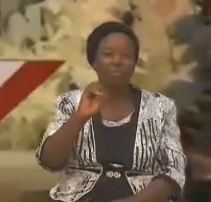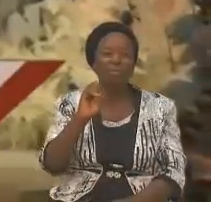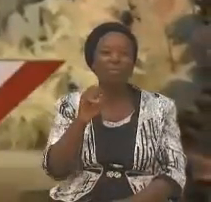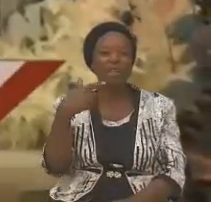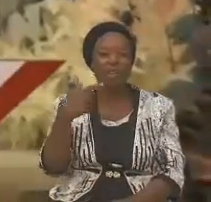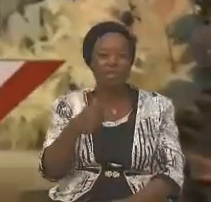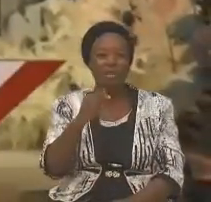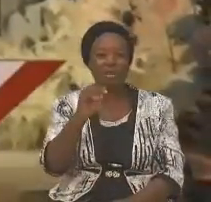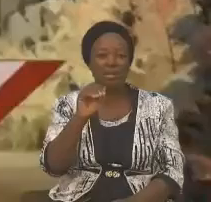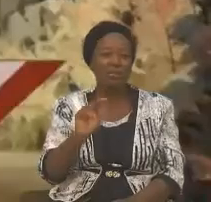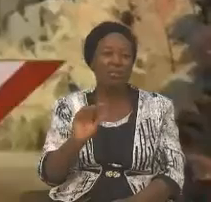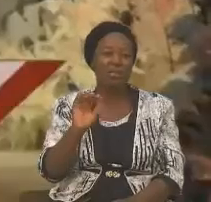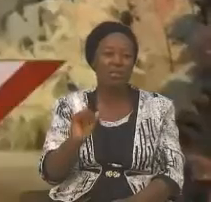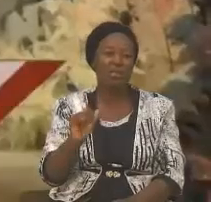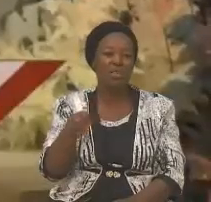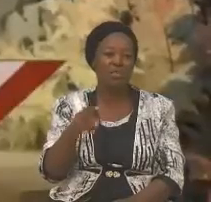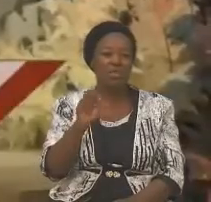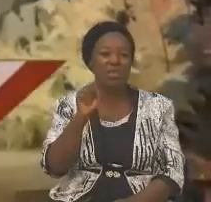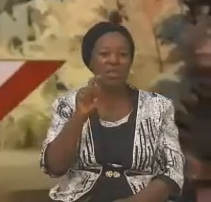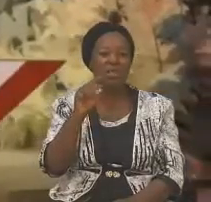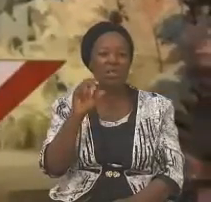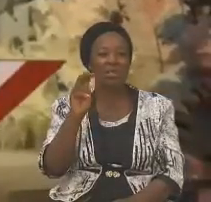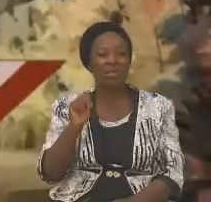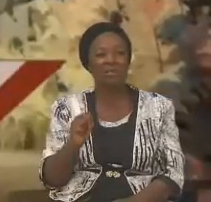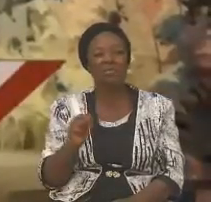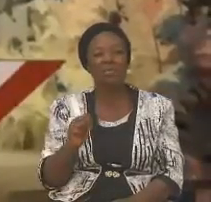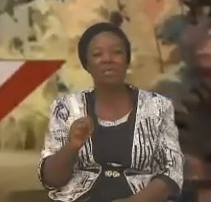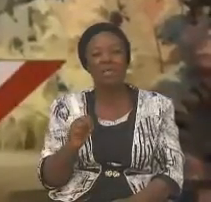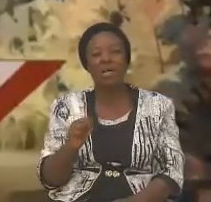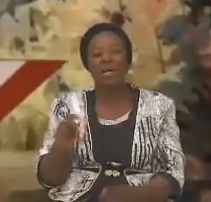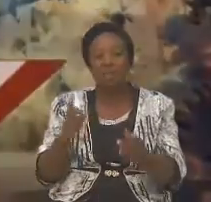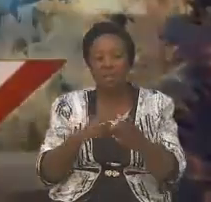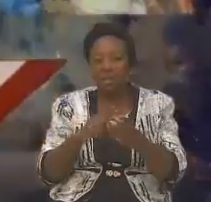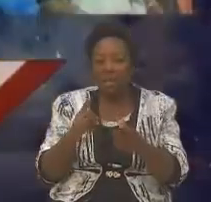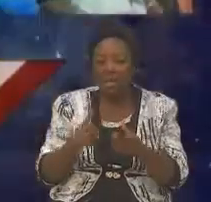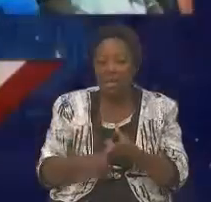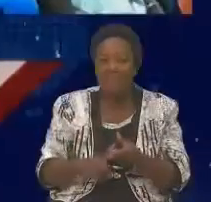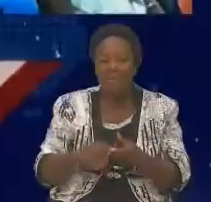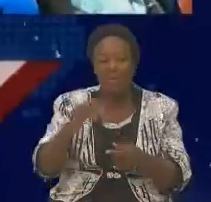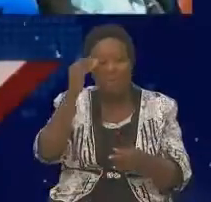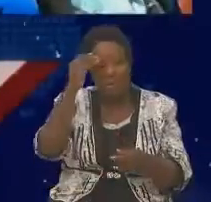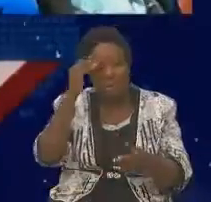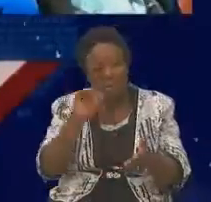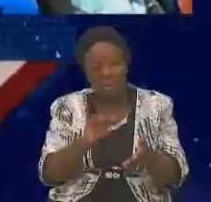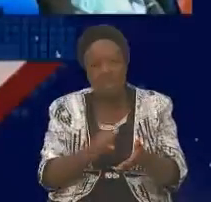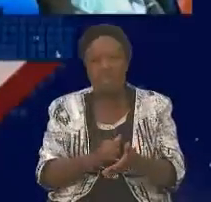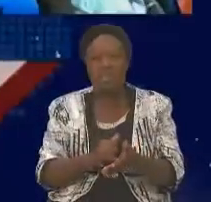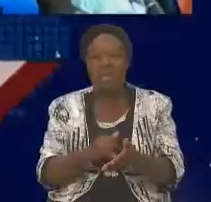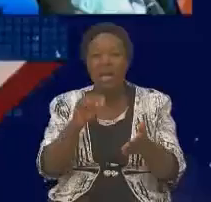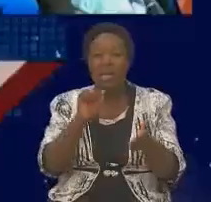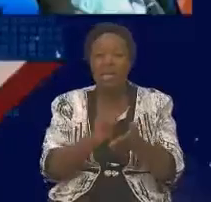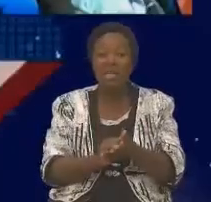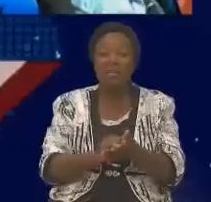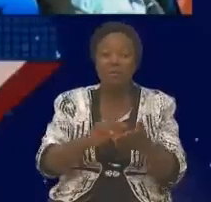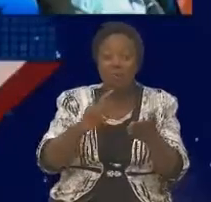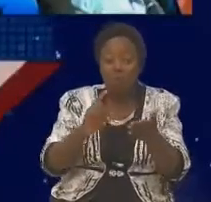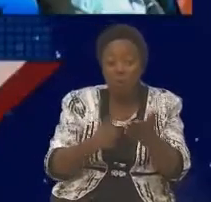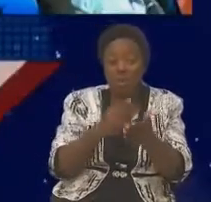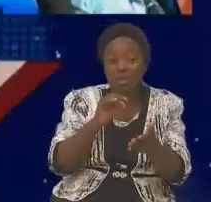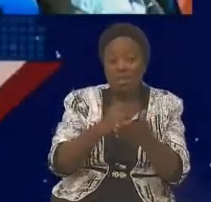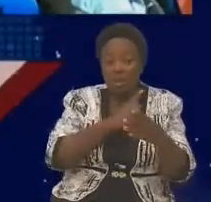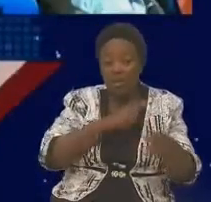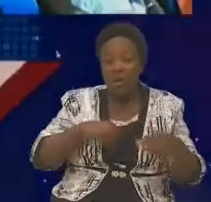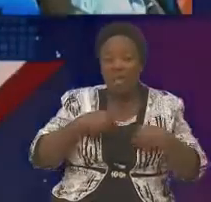these diseases upon thee. Well, if the disease is upon you, you can't say, God put this on me. Thank